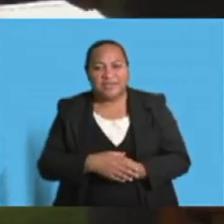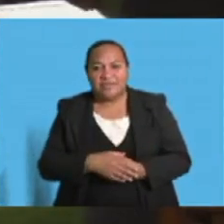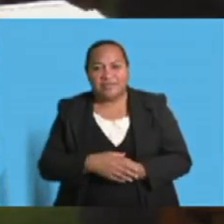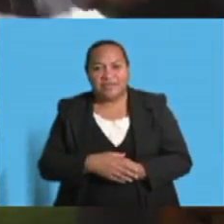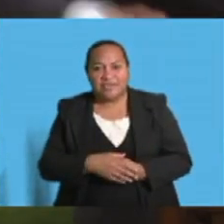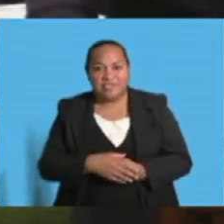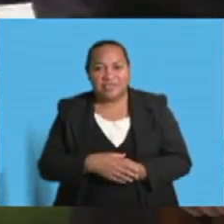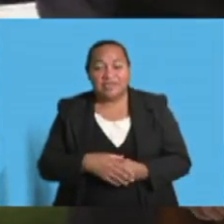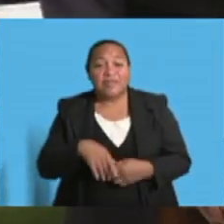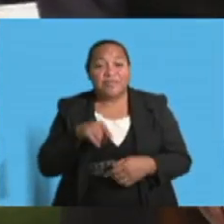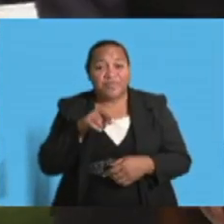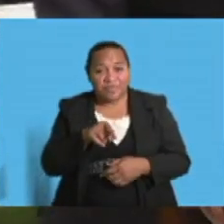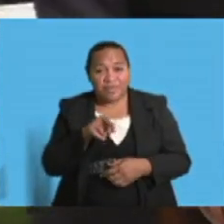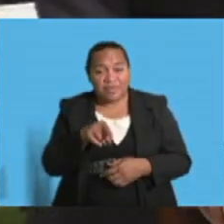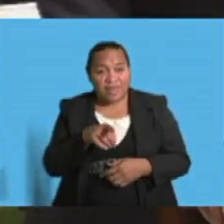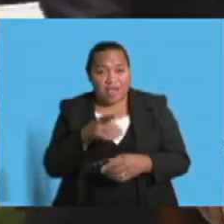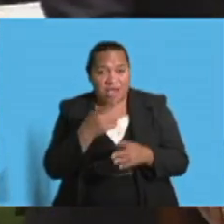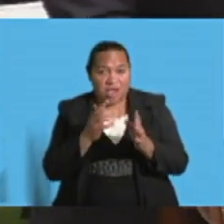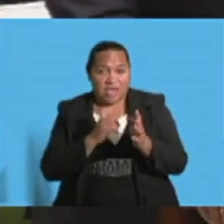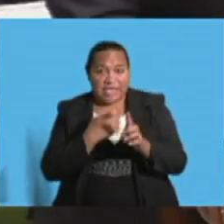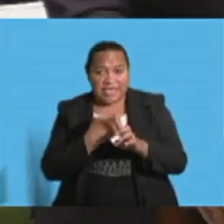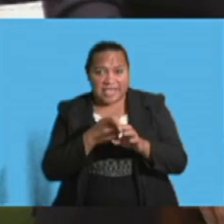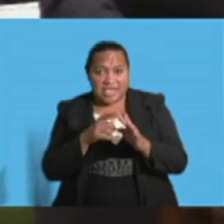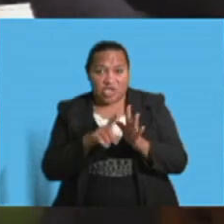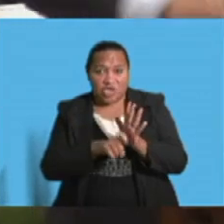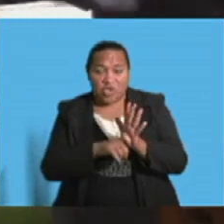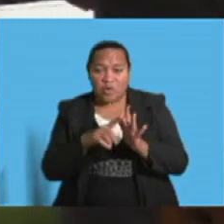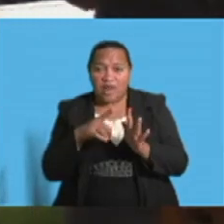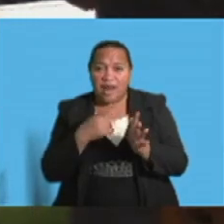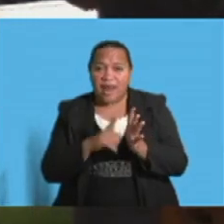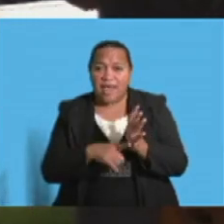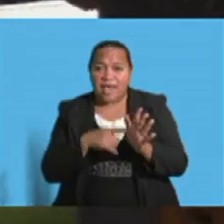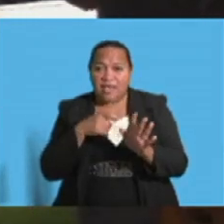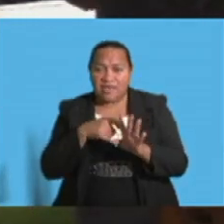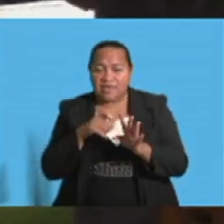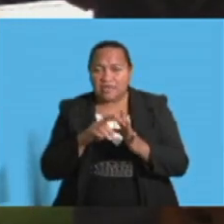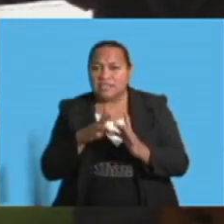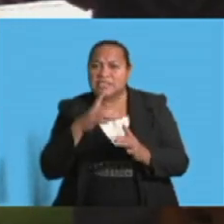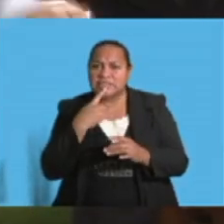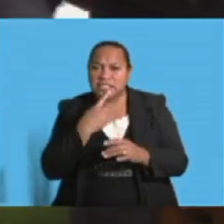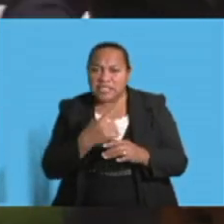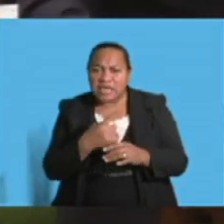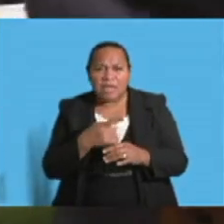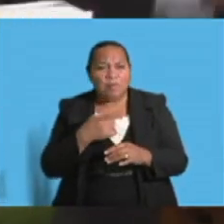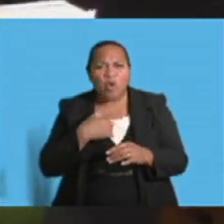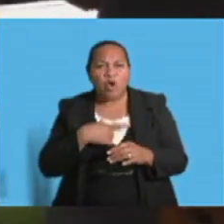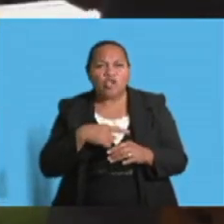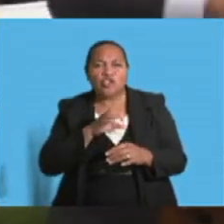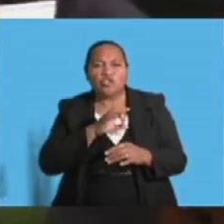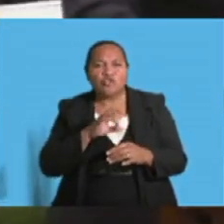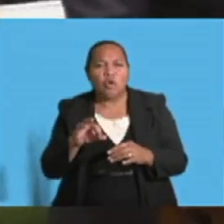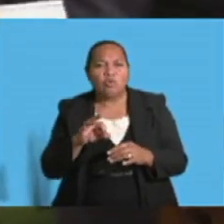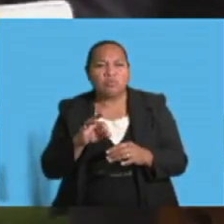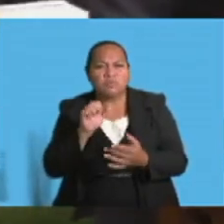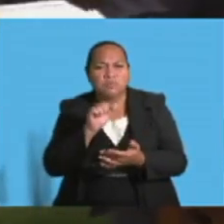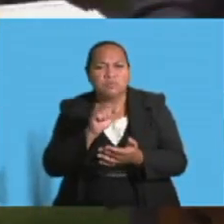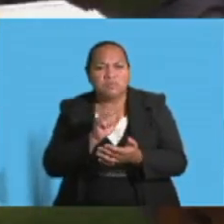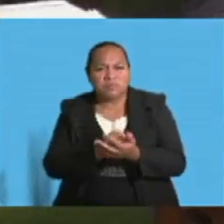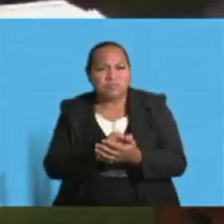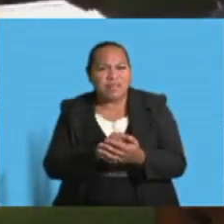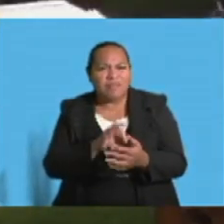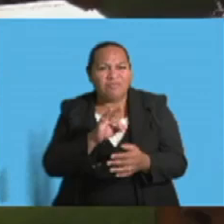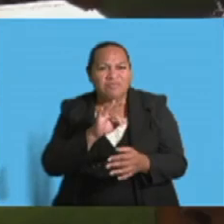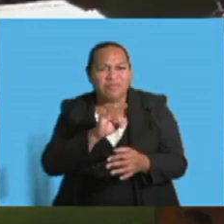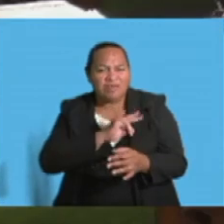Honourable Kiliraki debunked the entire process, saying, because we are all going with no moral compass, there is no God. Madam Speaker,